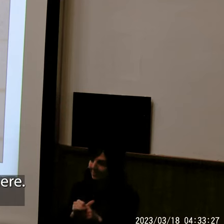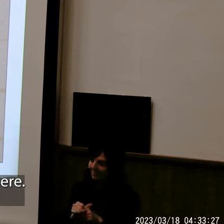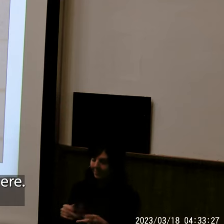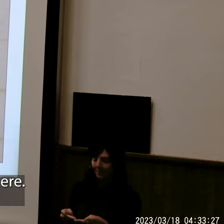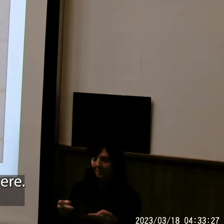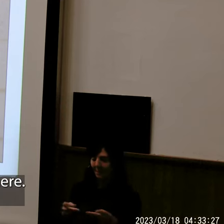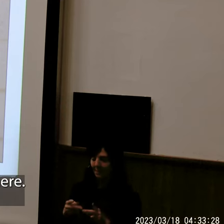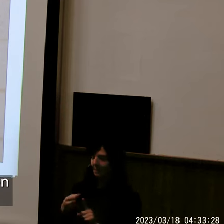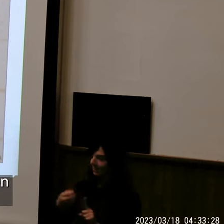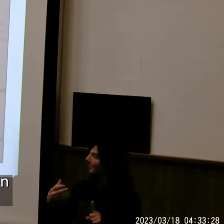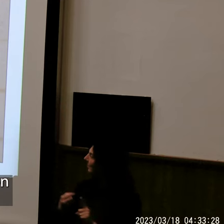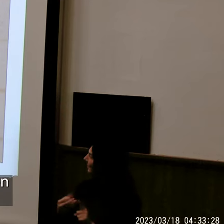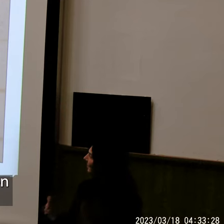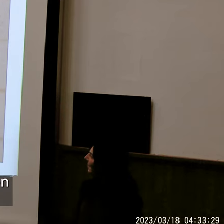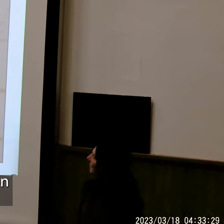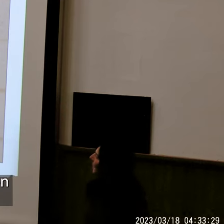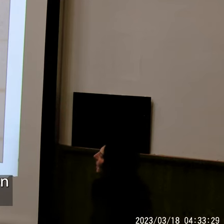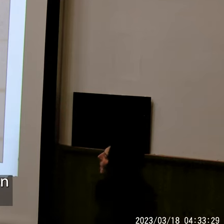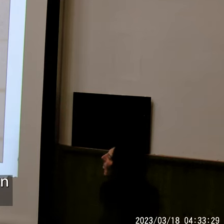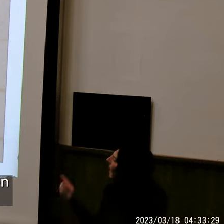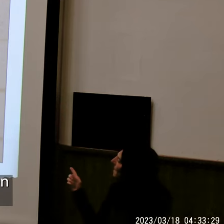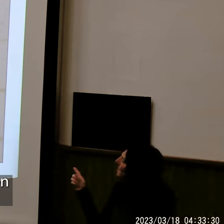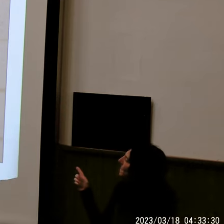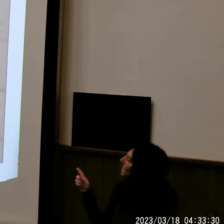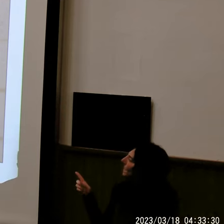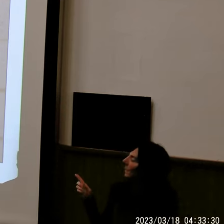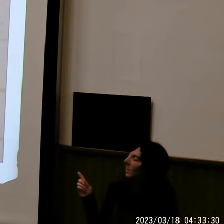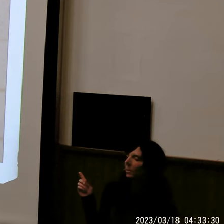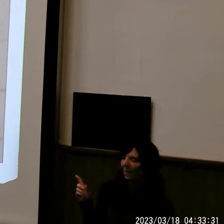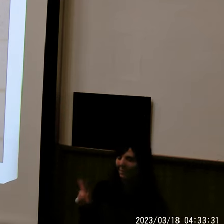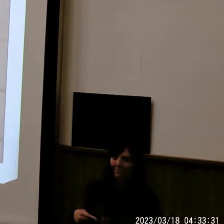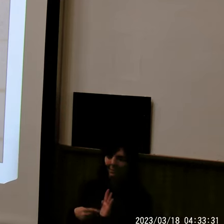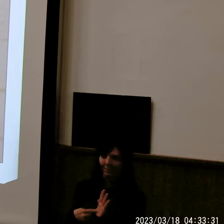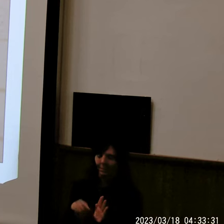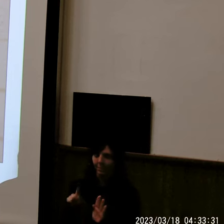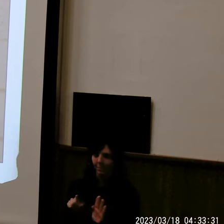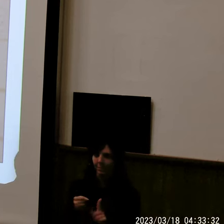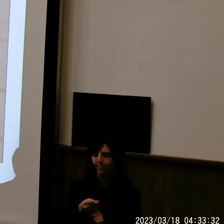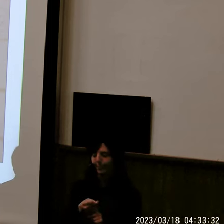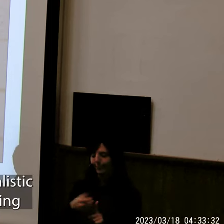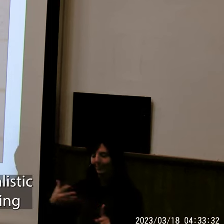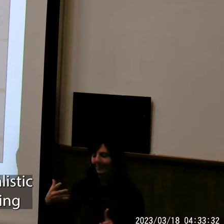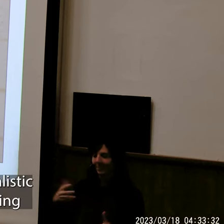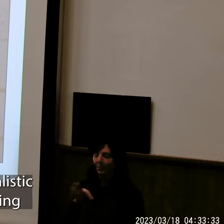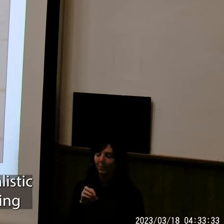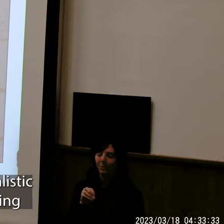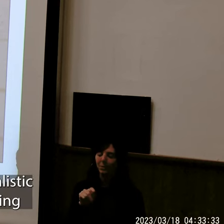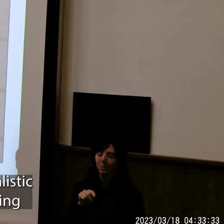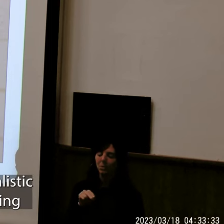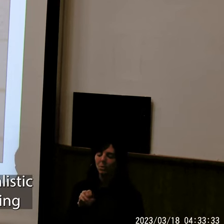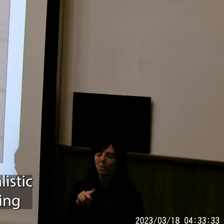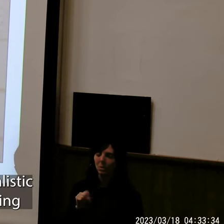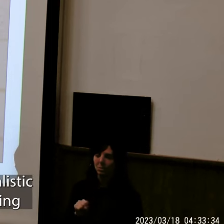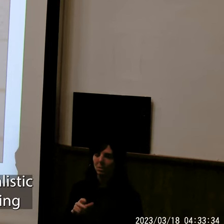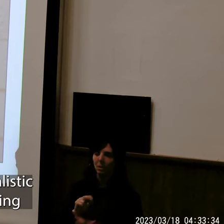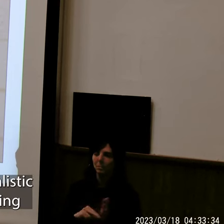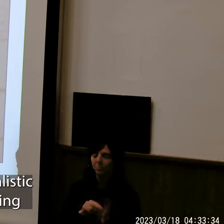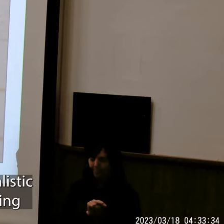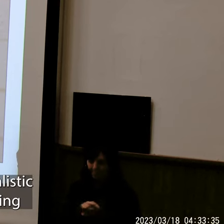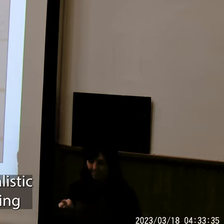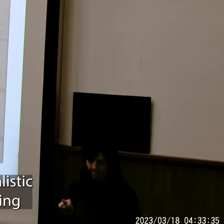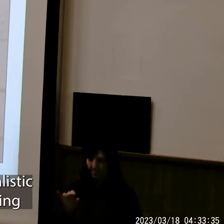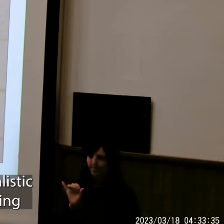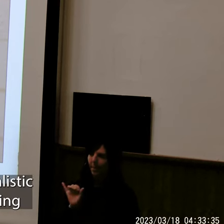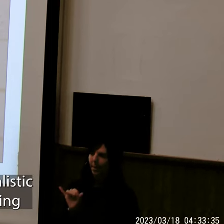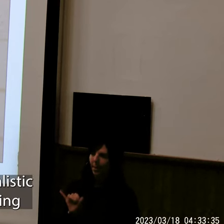here is what happens when you click on one of those footnotes and it gives you more information. These imbue the game with a sense of realistic